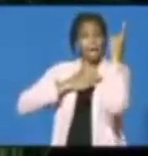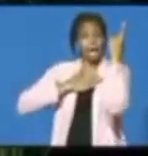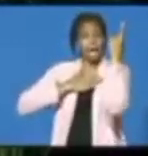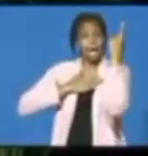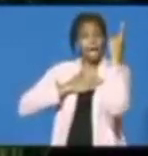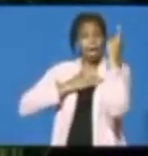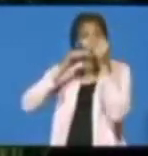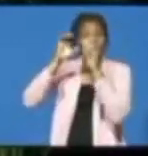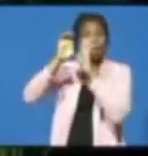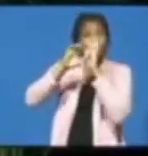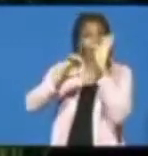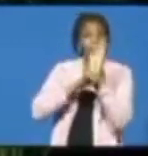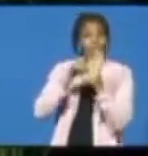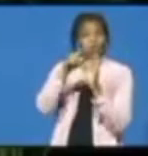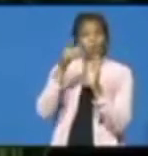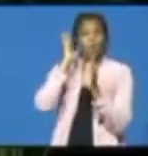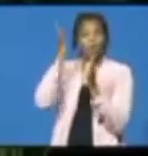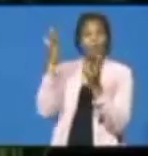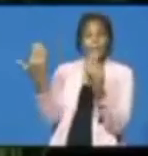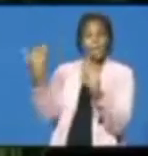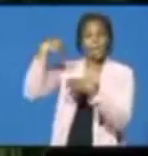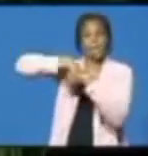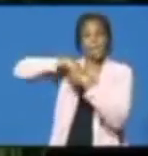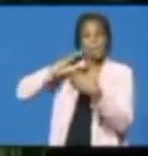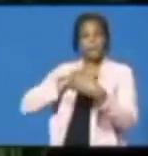as I and my Father.